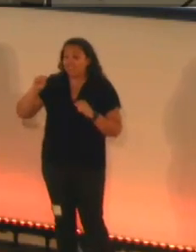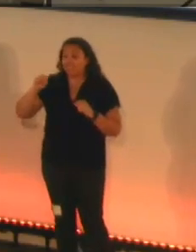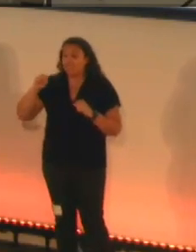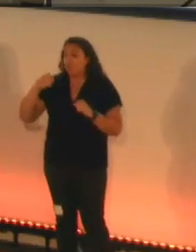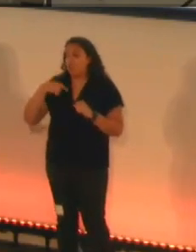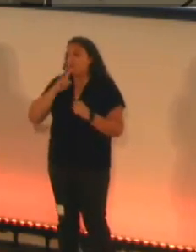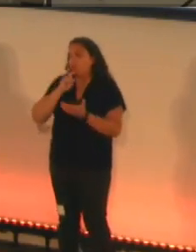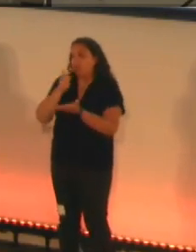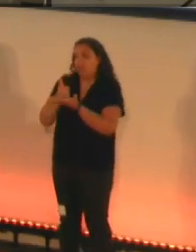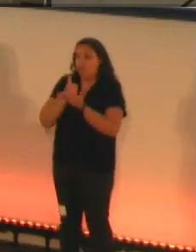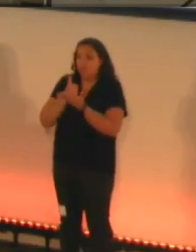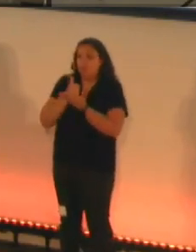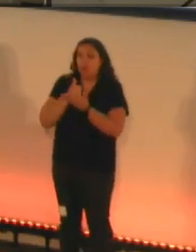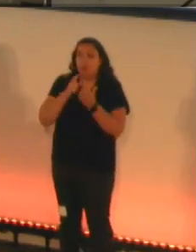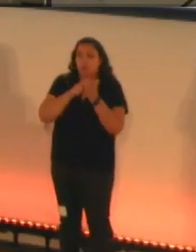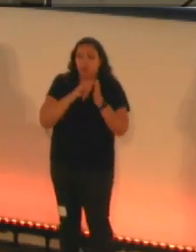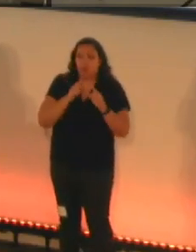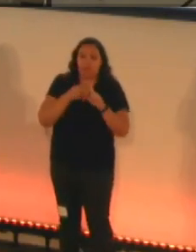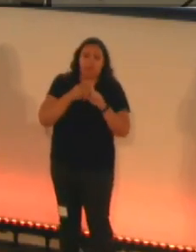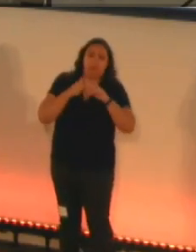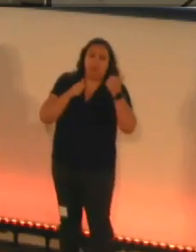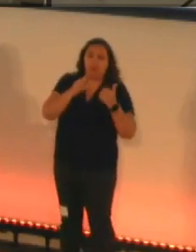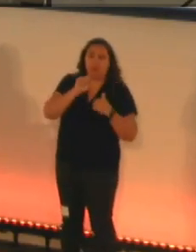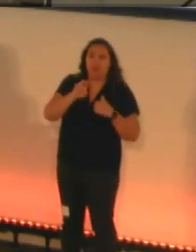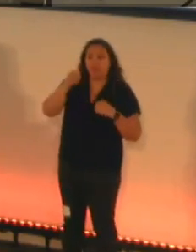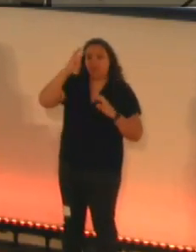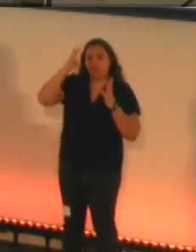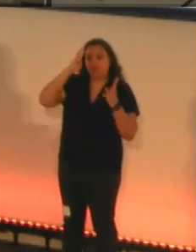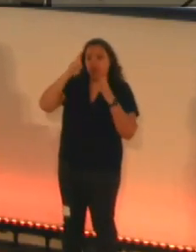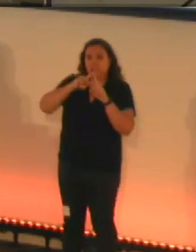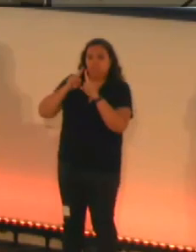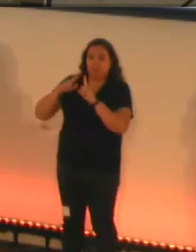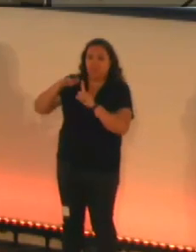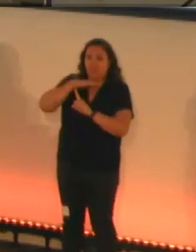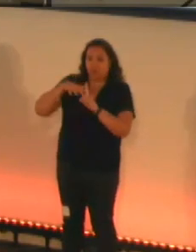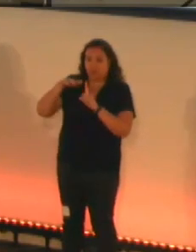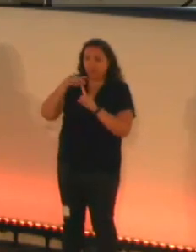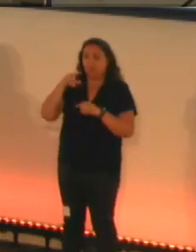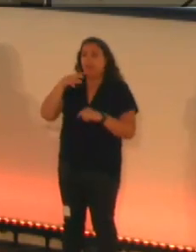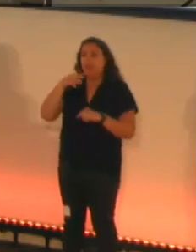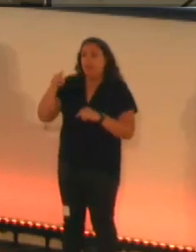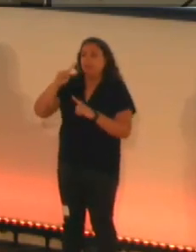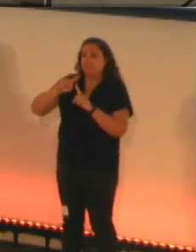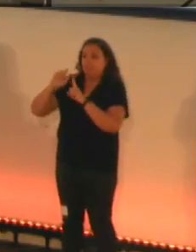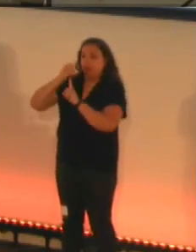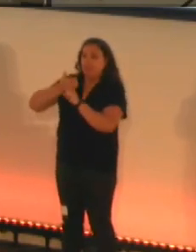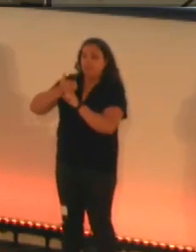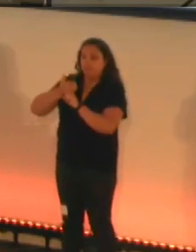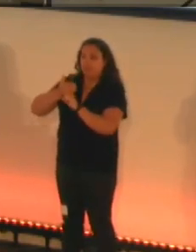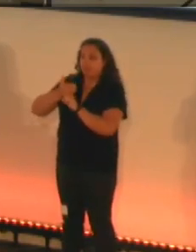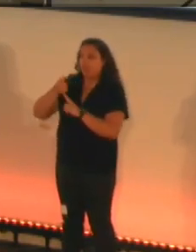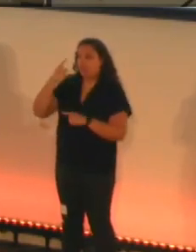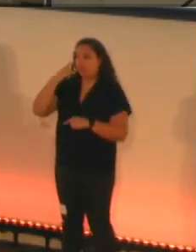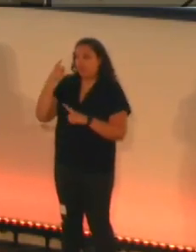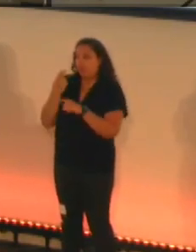helpful researcher from another lab who actually put together all of the different environments and put together the different avatars for us, I believe